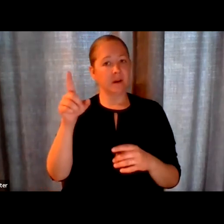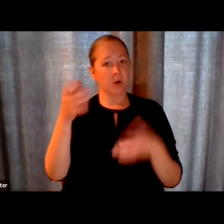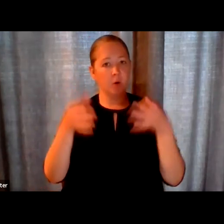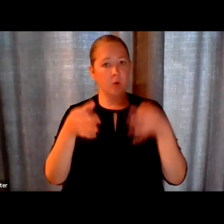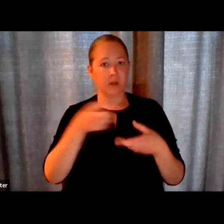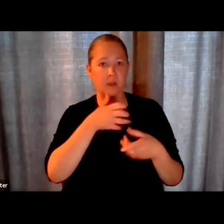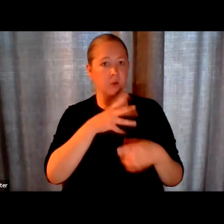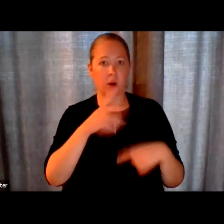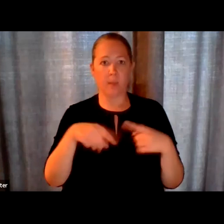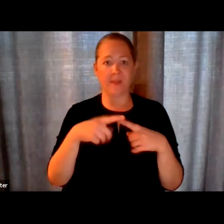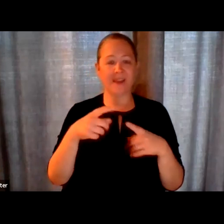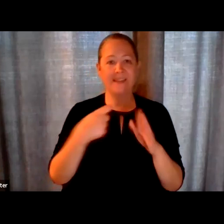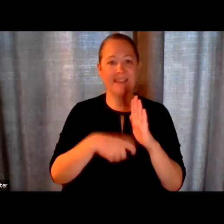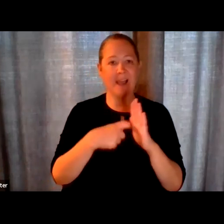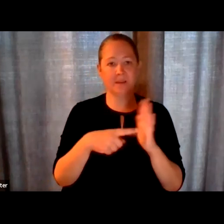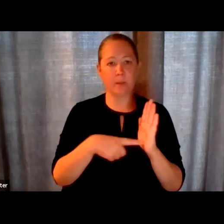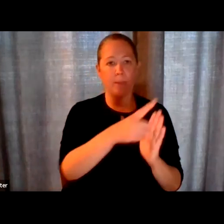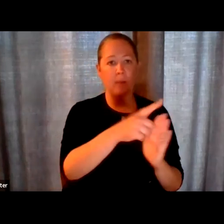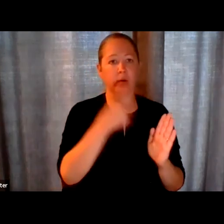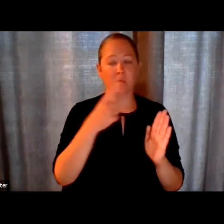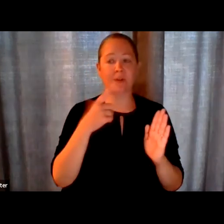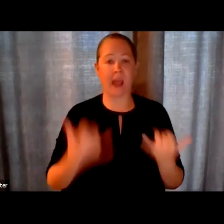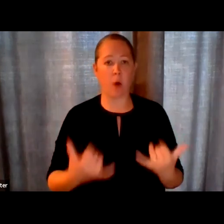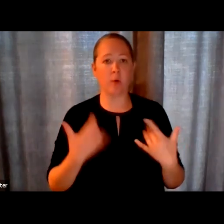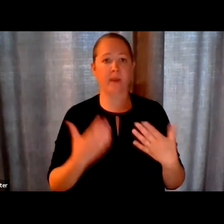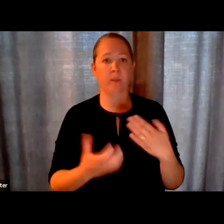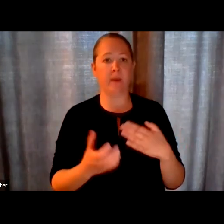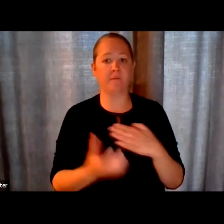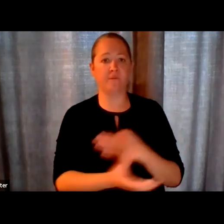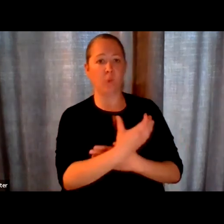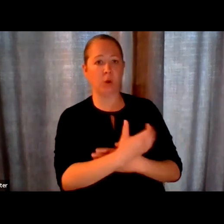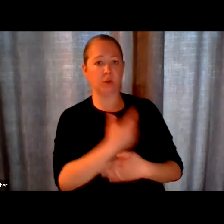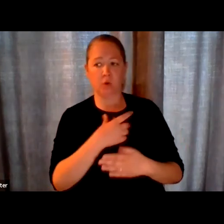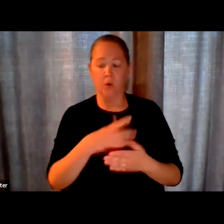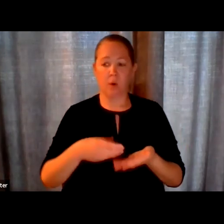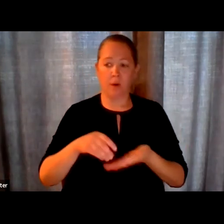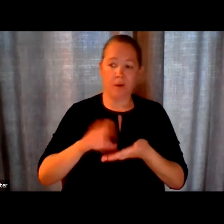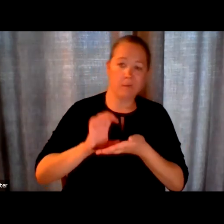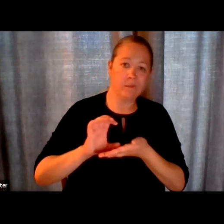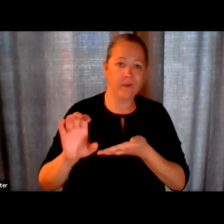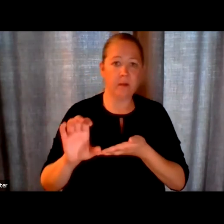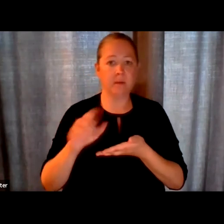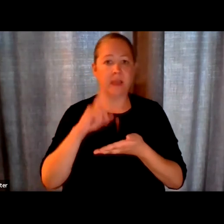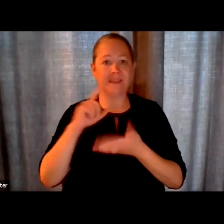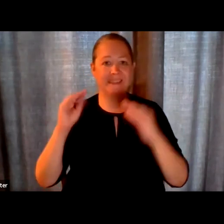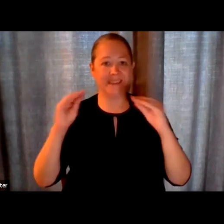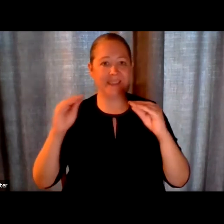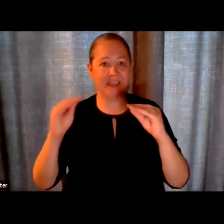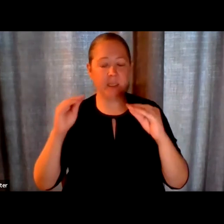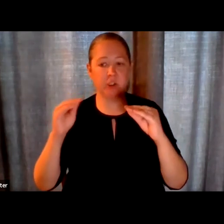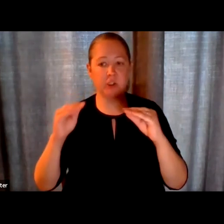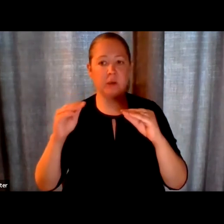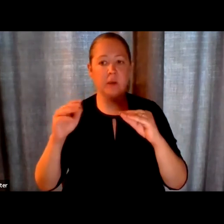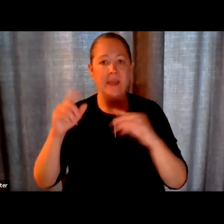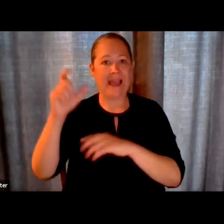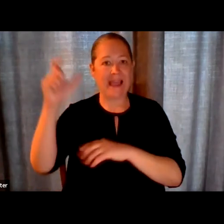taxpayers who are now going to be forced to fund religious schools that teach that Islam is a sin against God, and they could